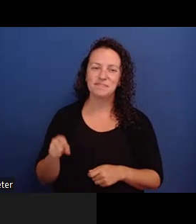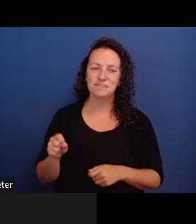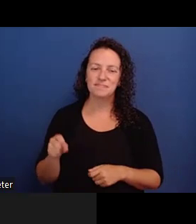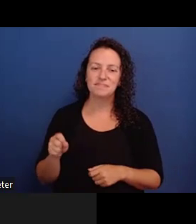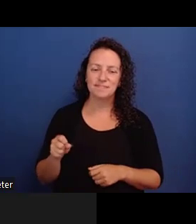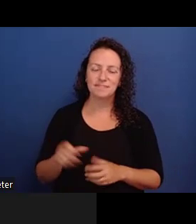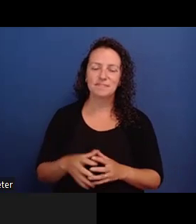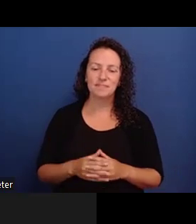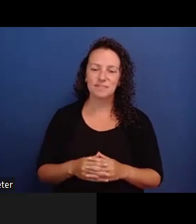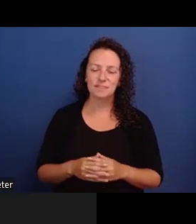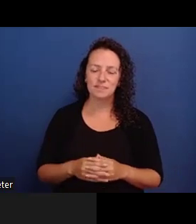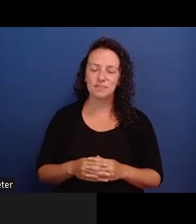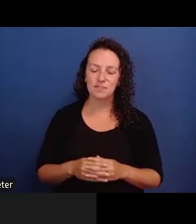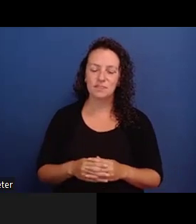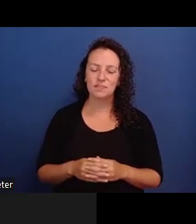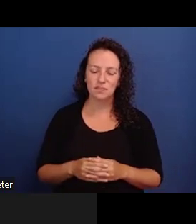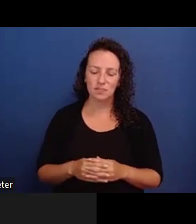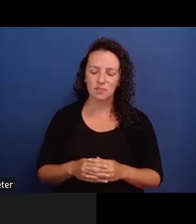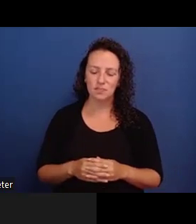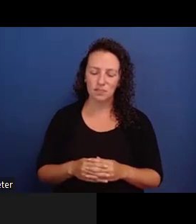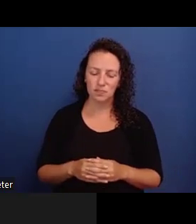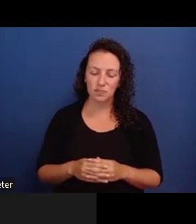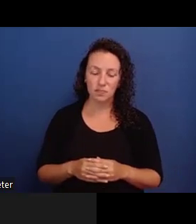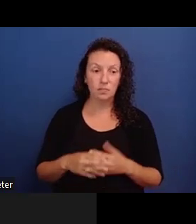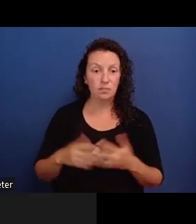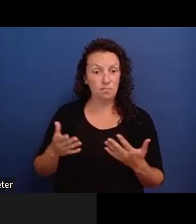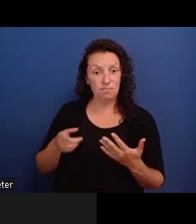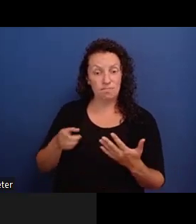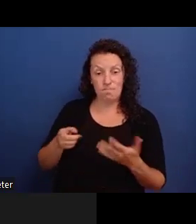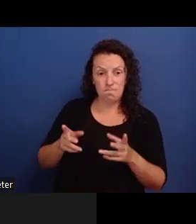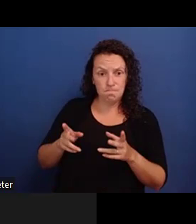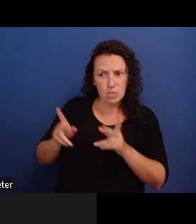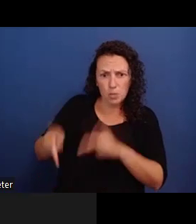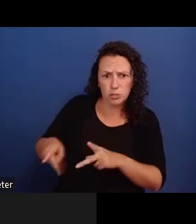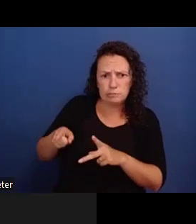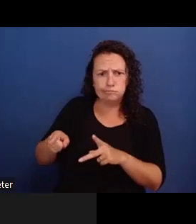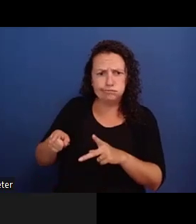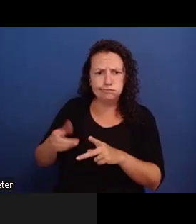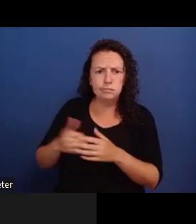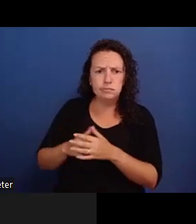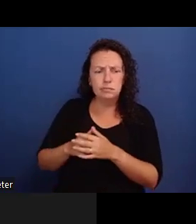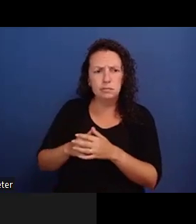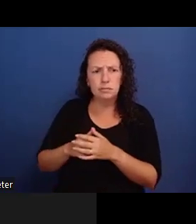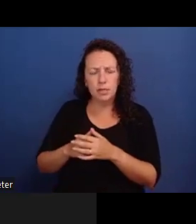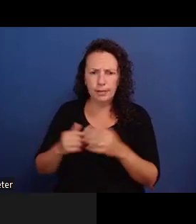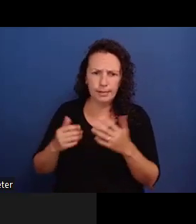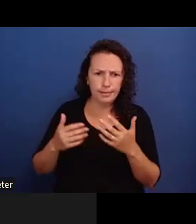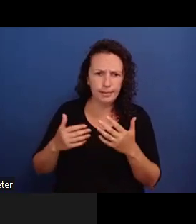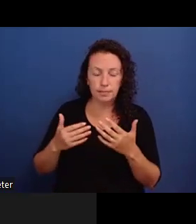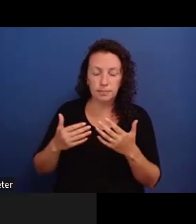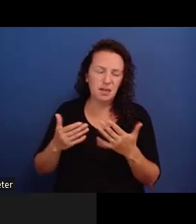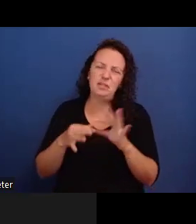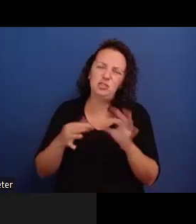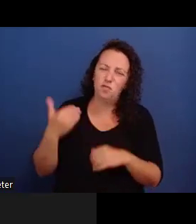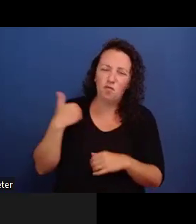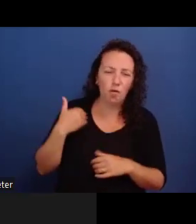for somebody who is at a point where you're really sort of trying to figure out, as I said, if you're starting out or